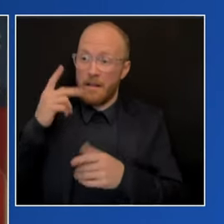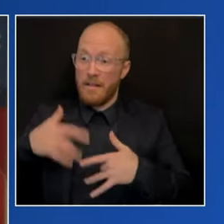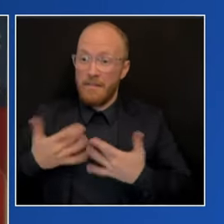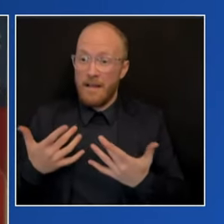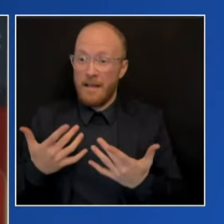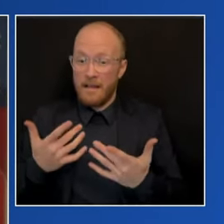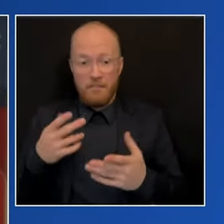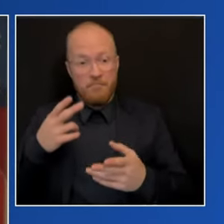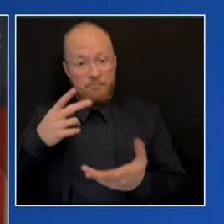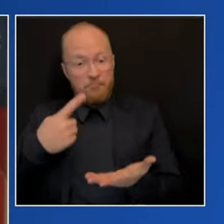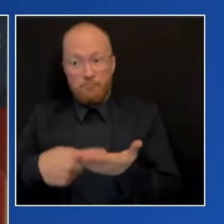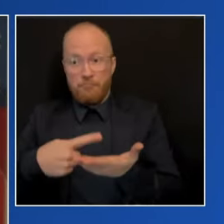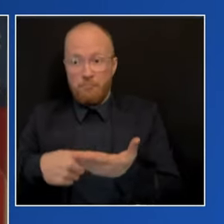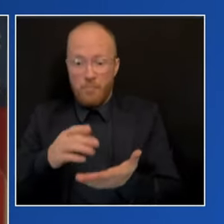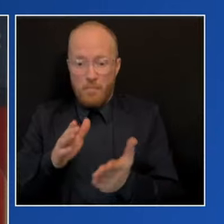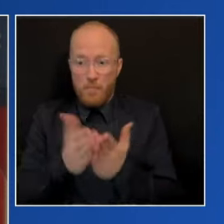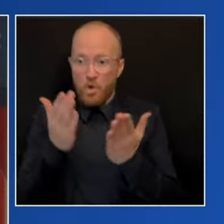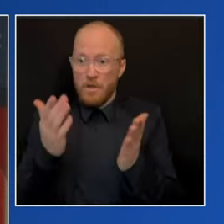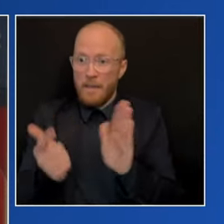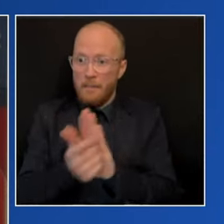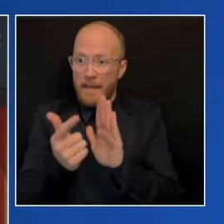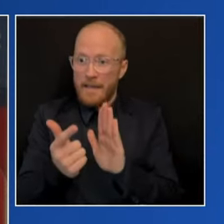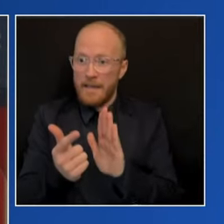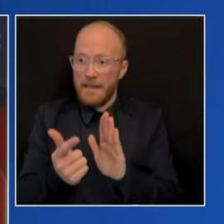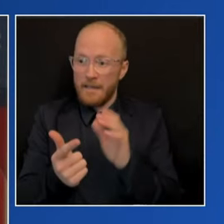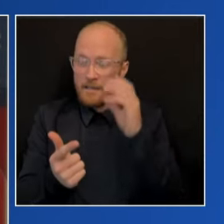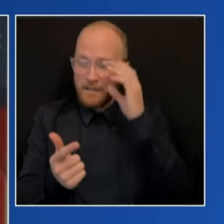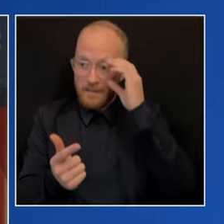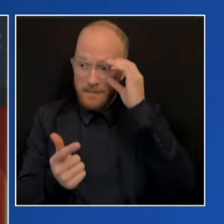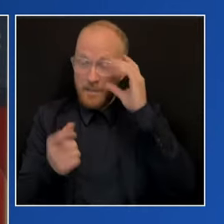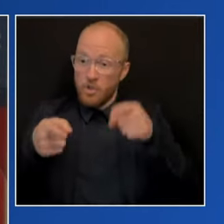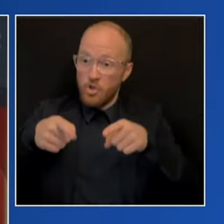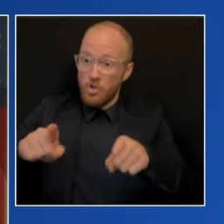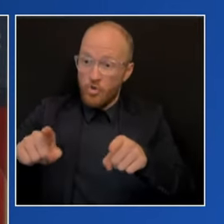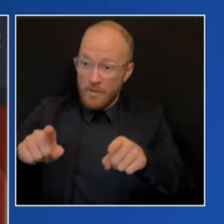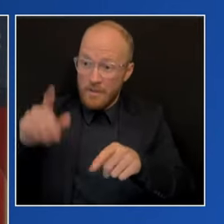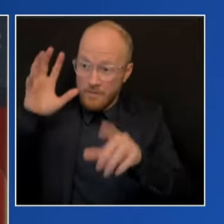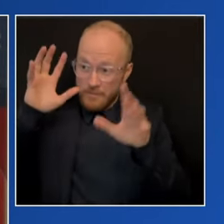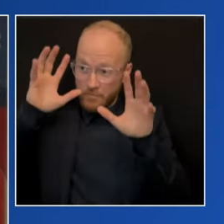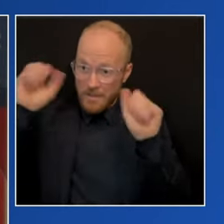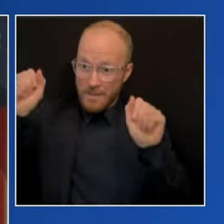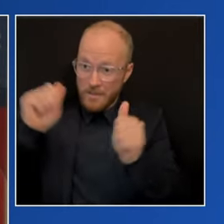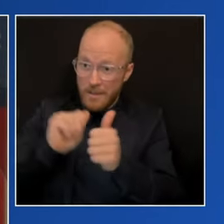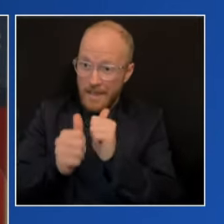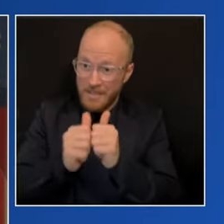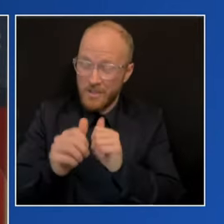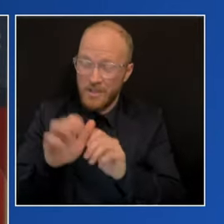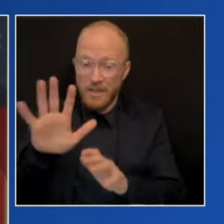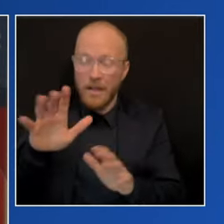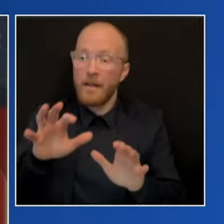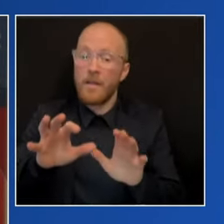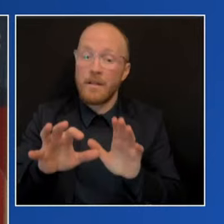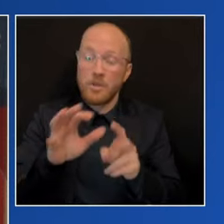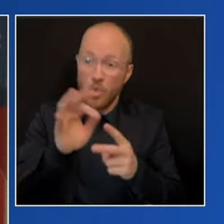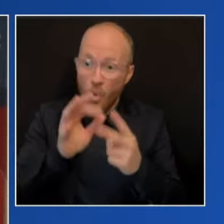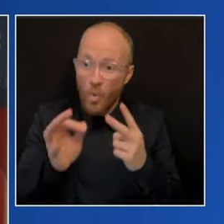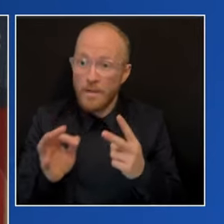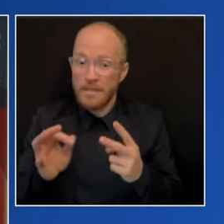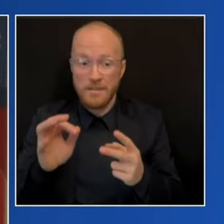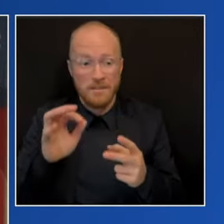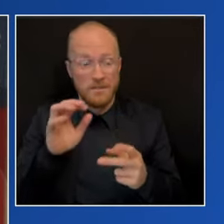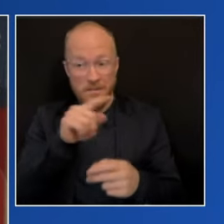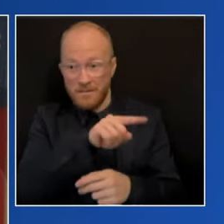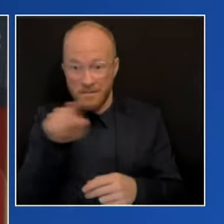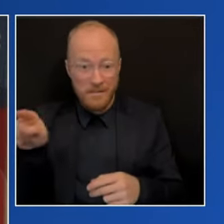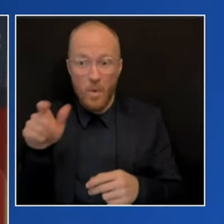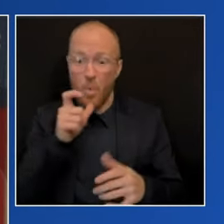banning for presidential and the presidential election. The choice and contest between those forces, those